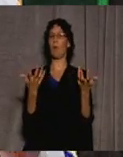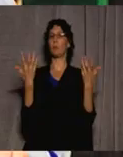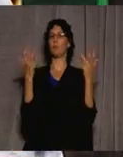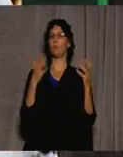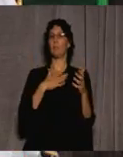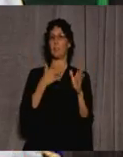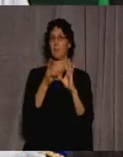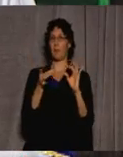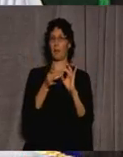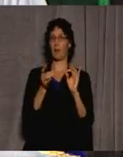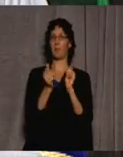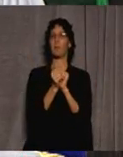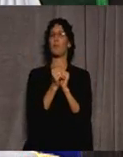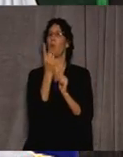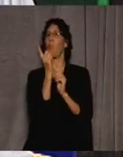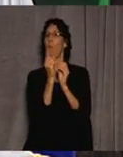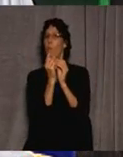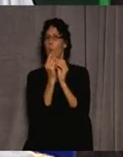with one other core value: